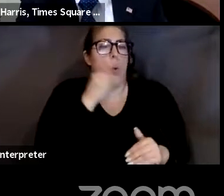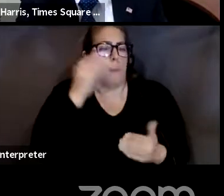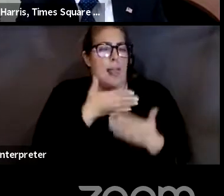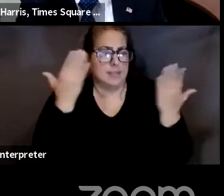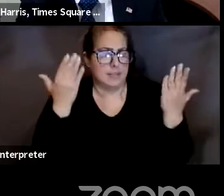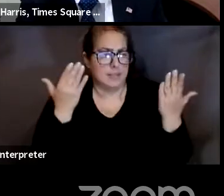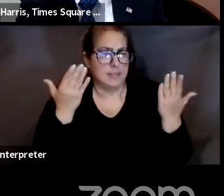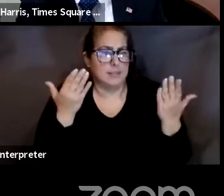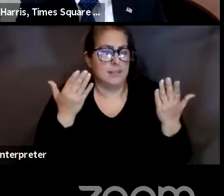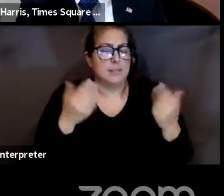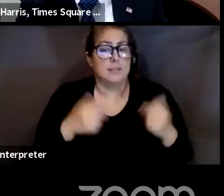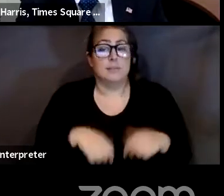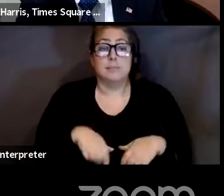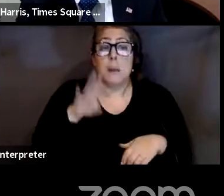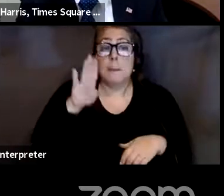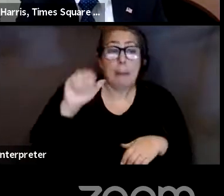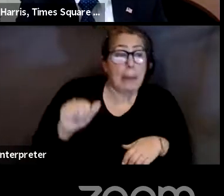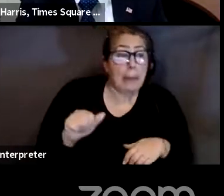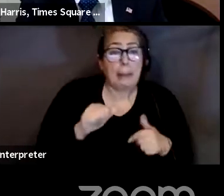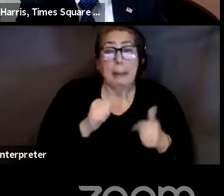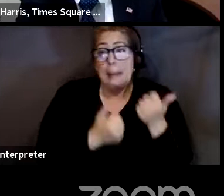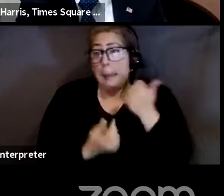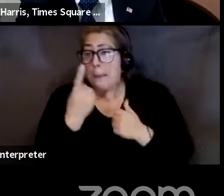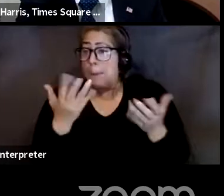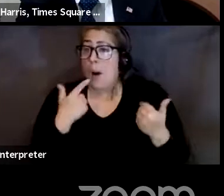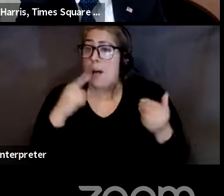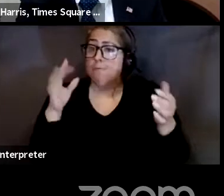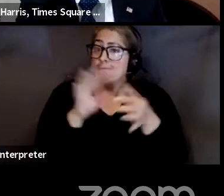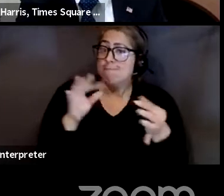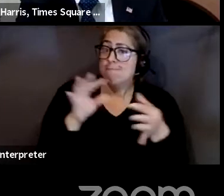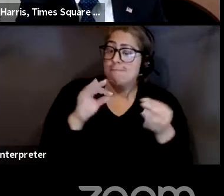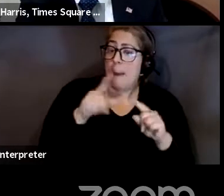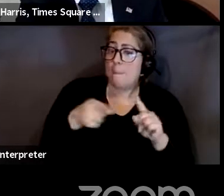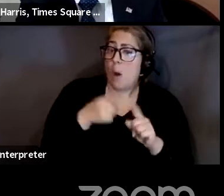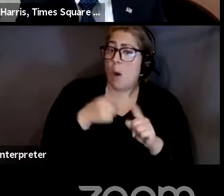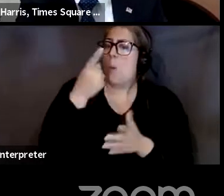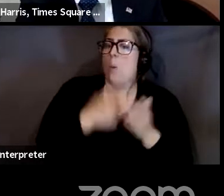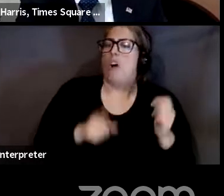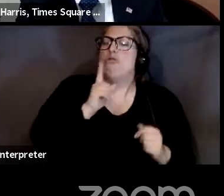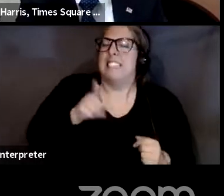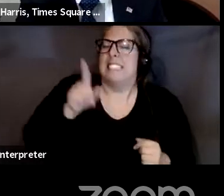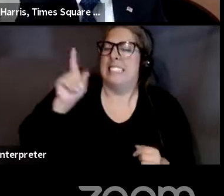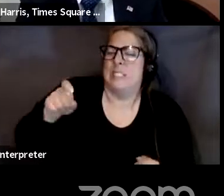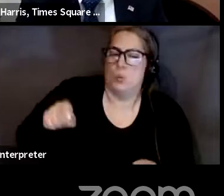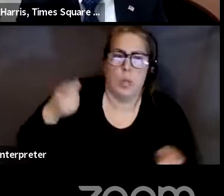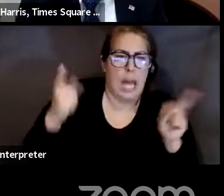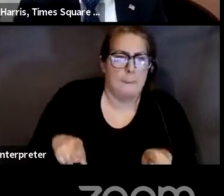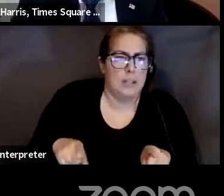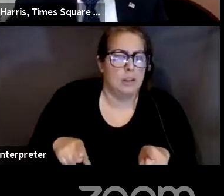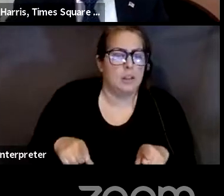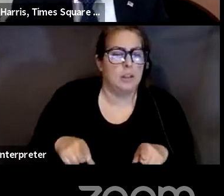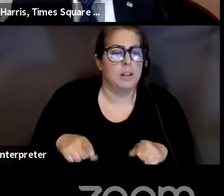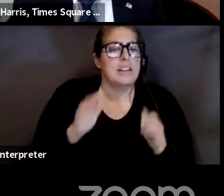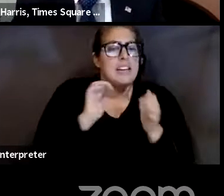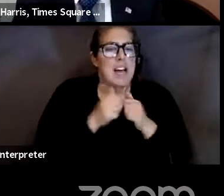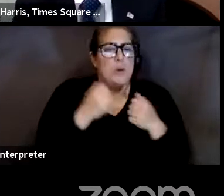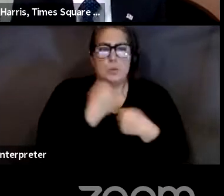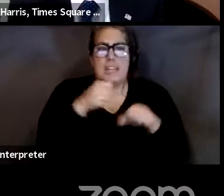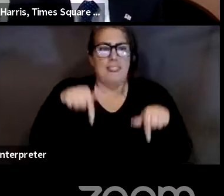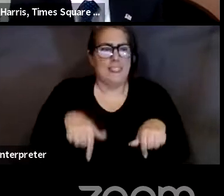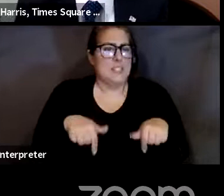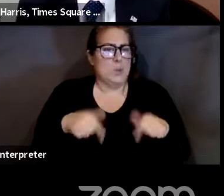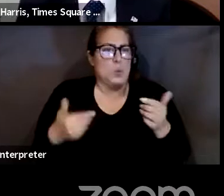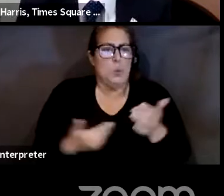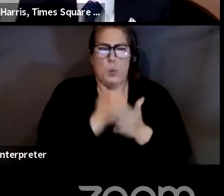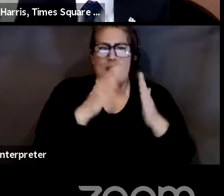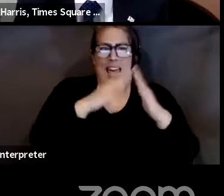anyone, Bea or anyone else, want to jump in and talk a little bit about what really needs to happen to make this new housing